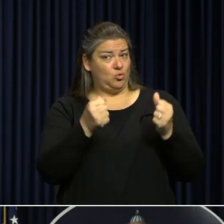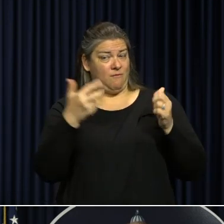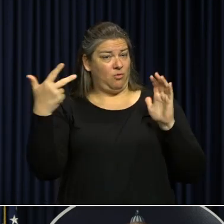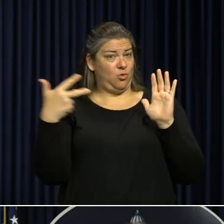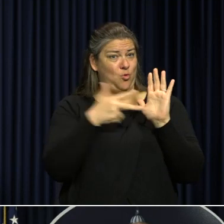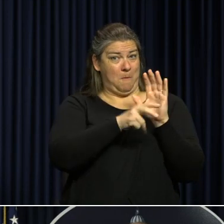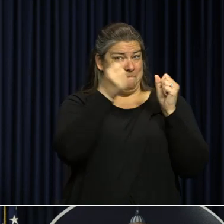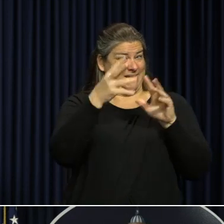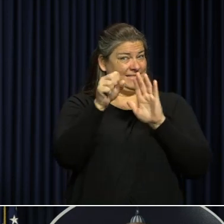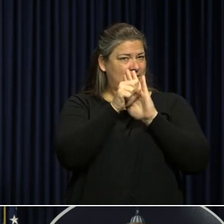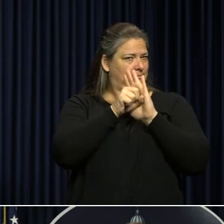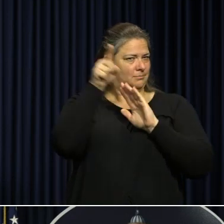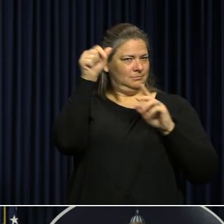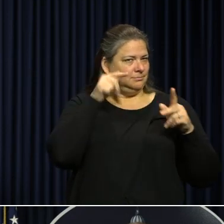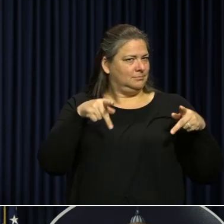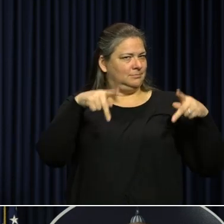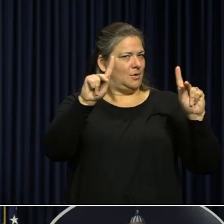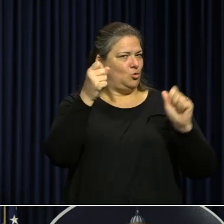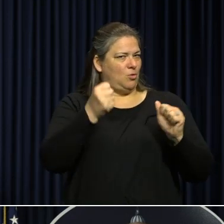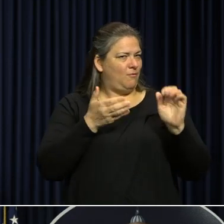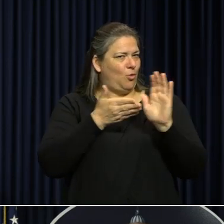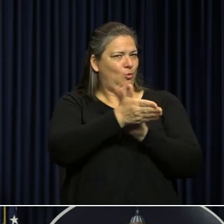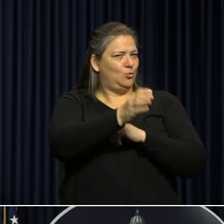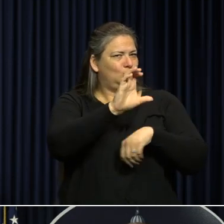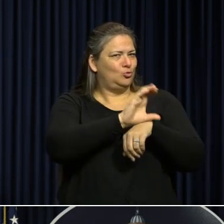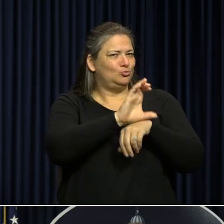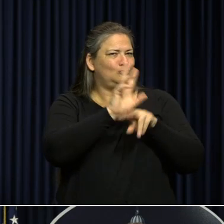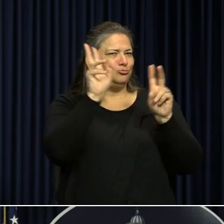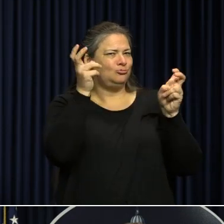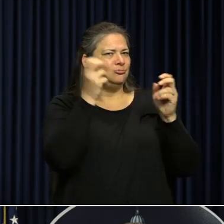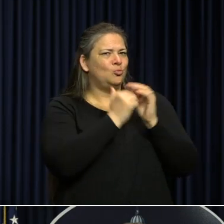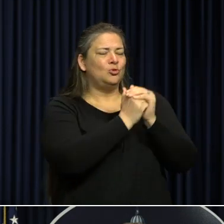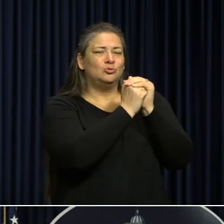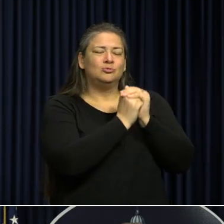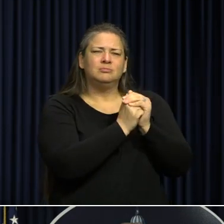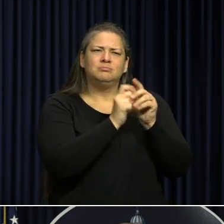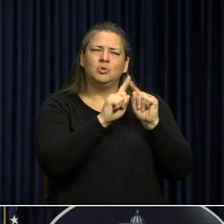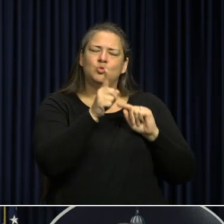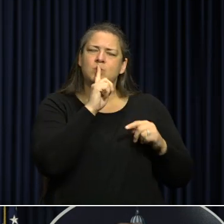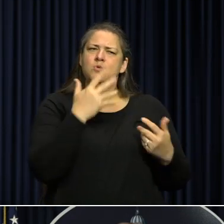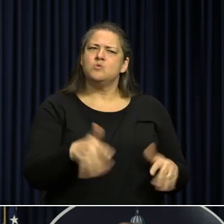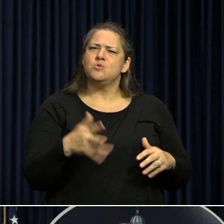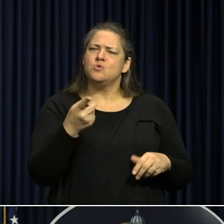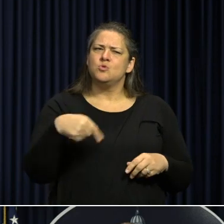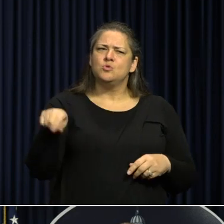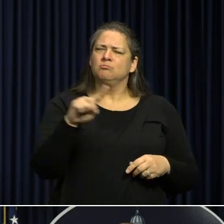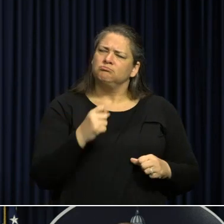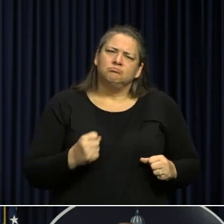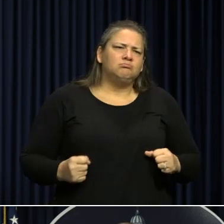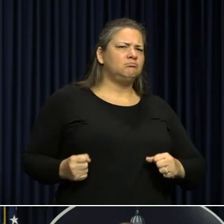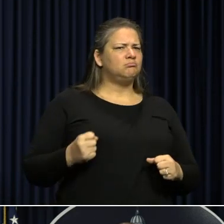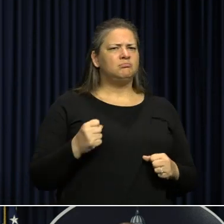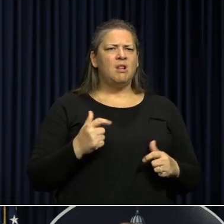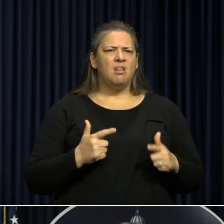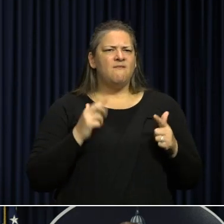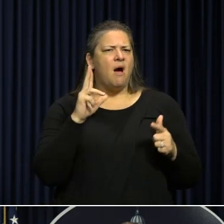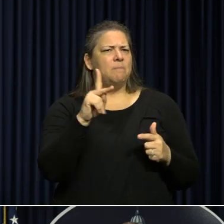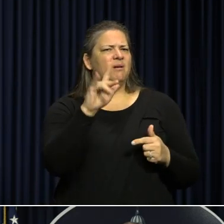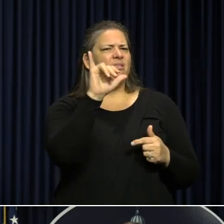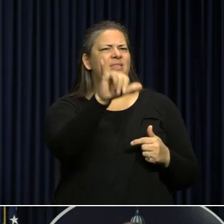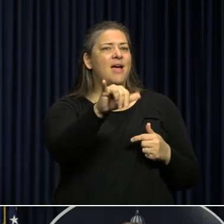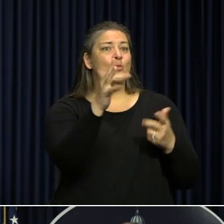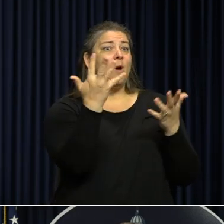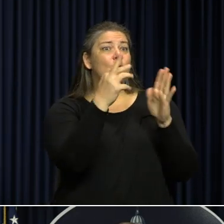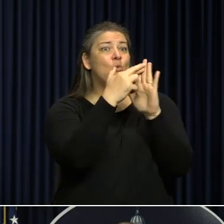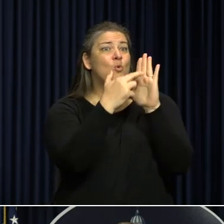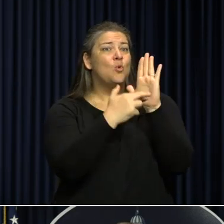many states don't, but you all really stepped up and shown and lived up to that golden rule as treating our neighbors